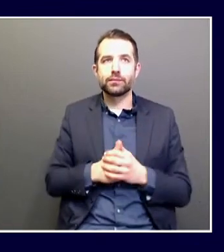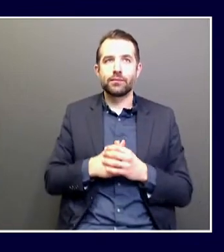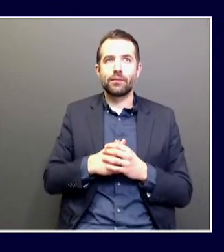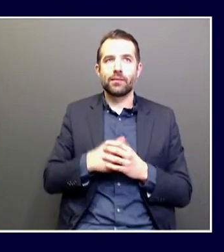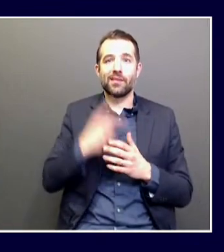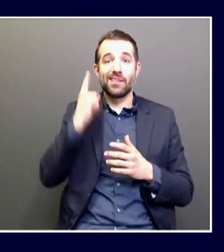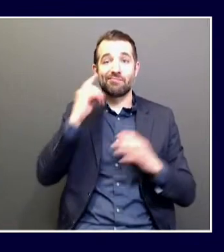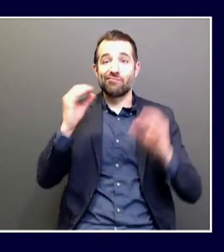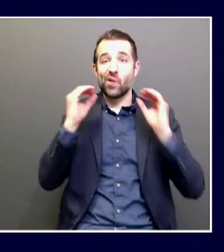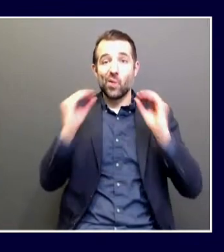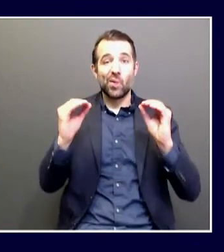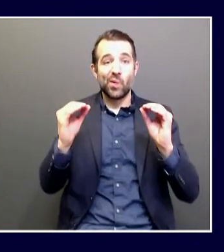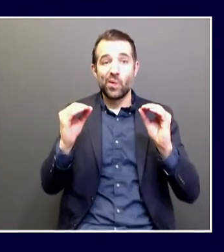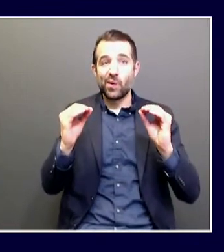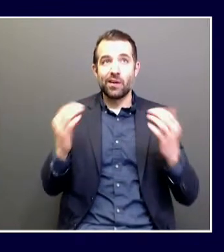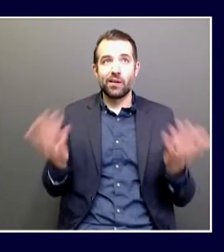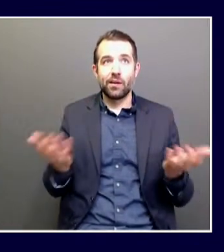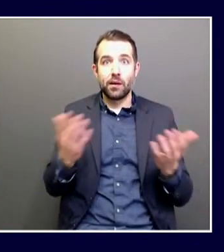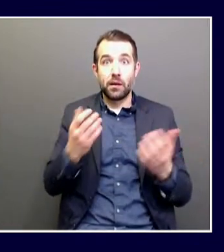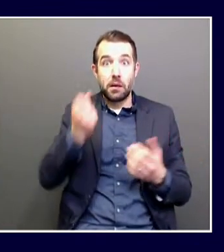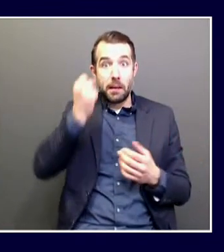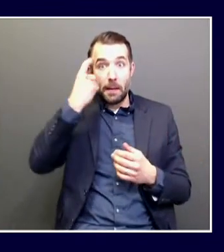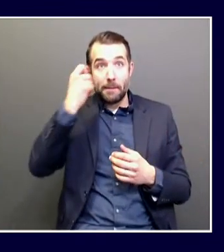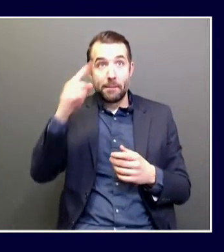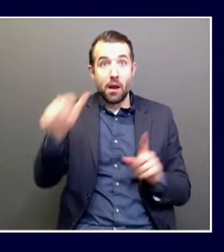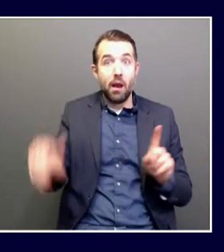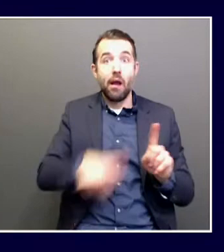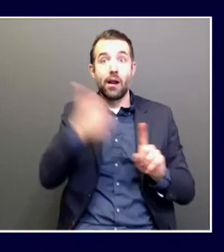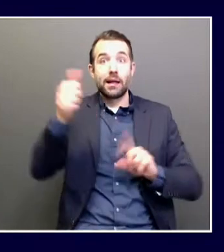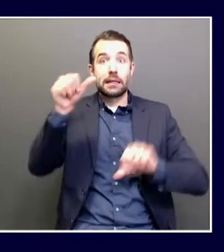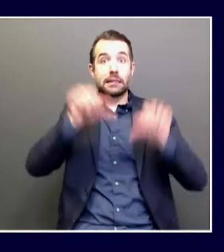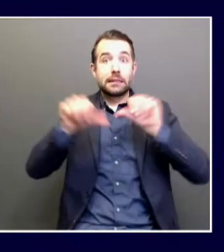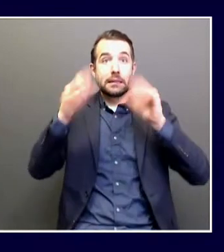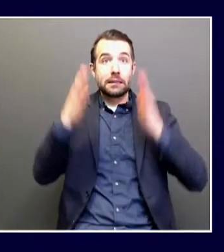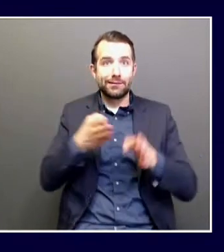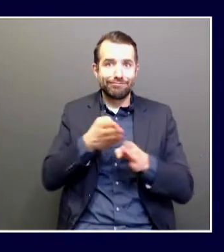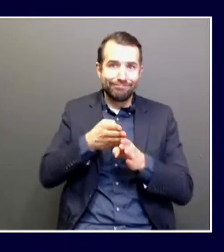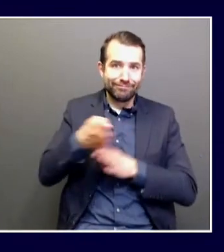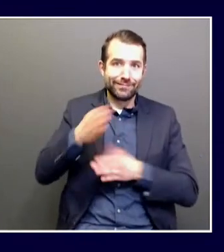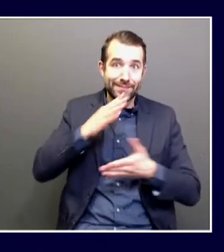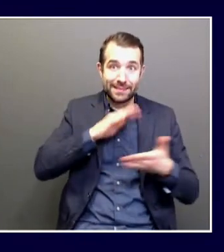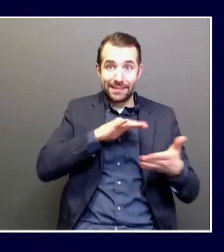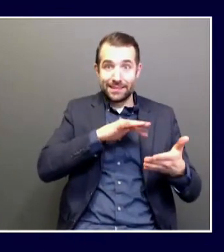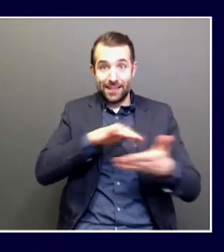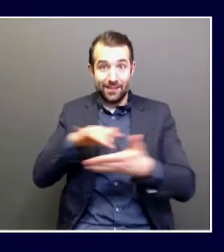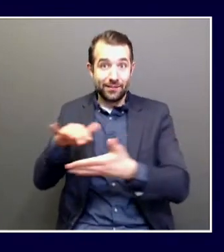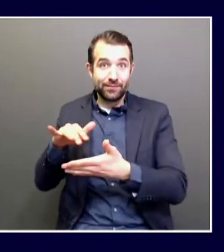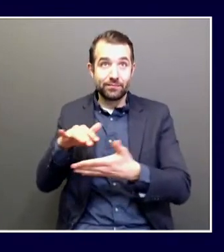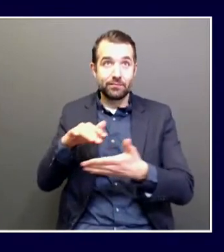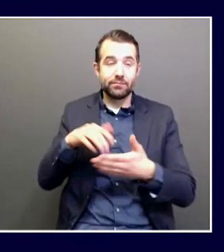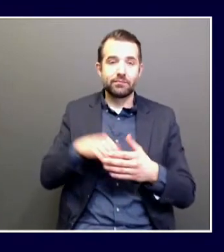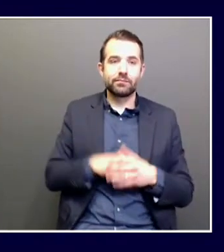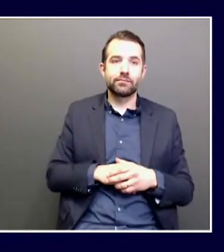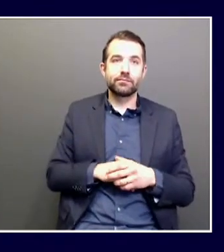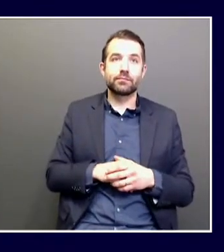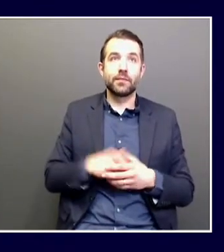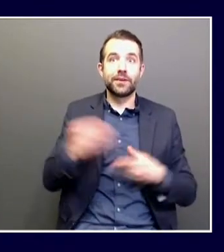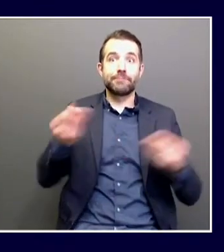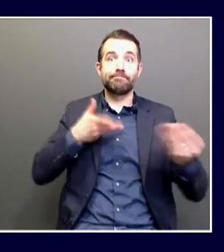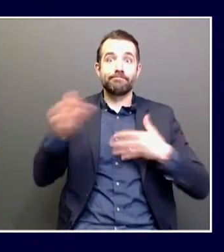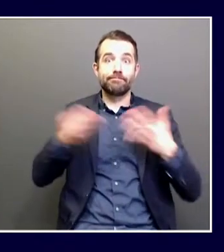have heard repeated by other scientists who really study this area is that even in the face of Omicron, with